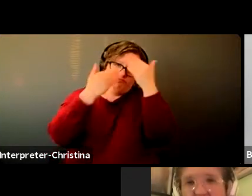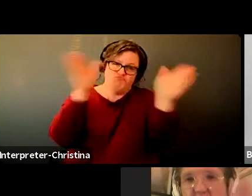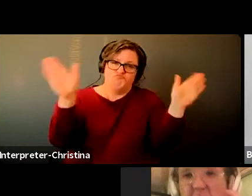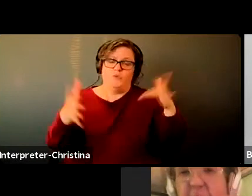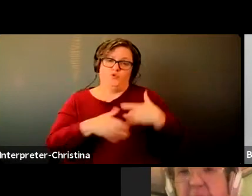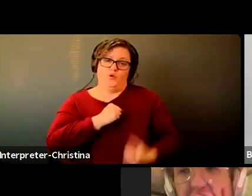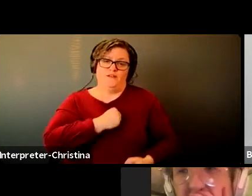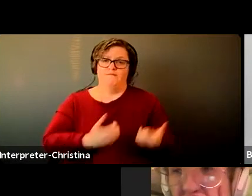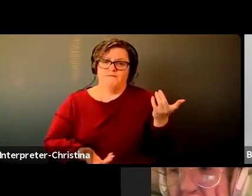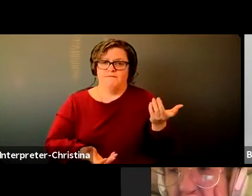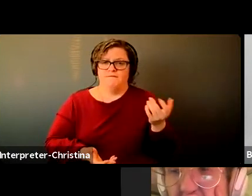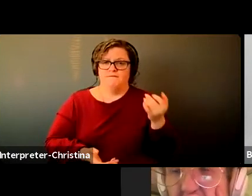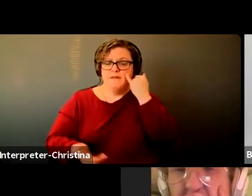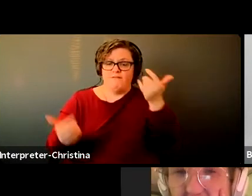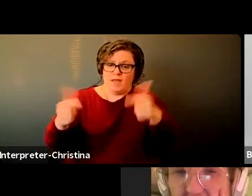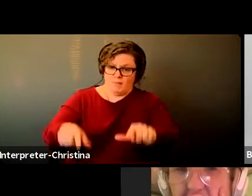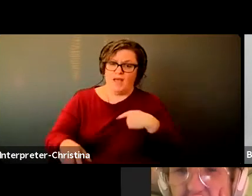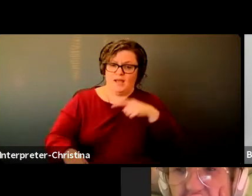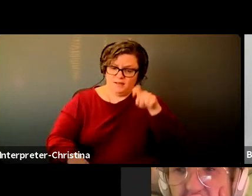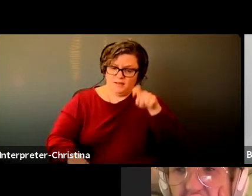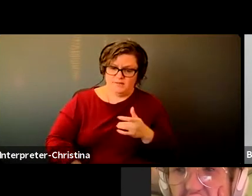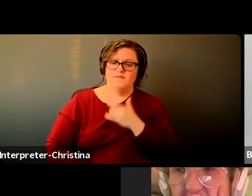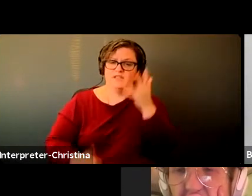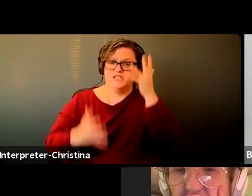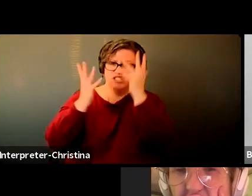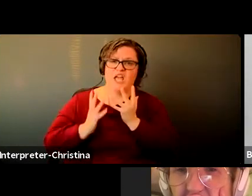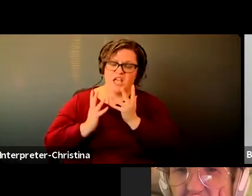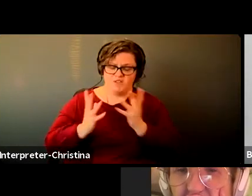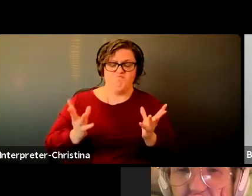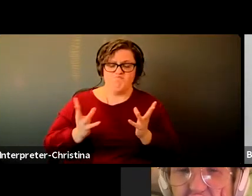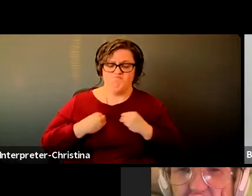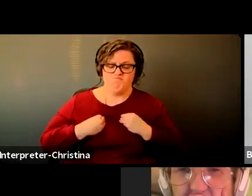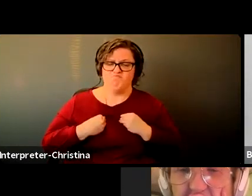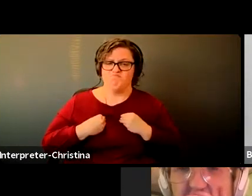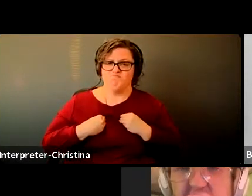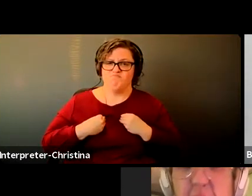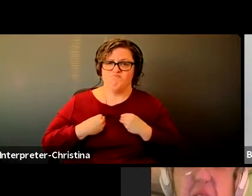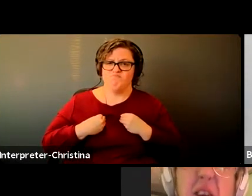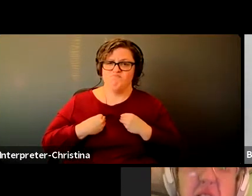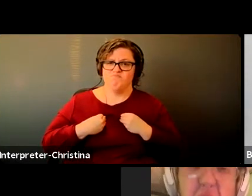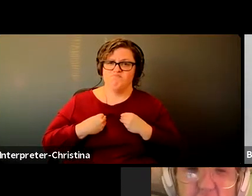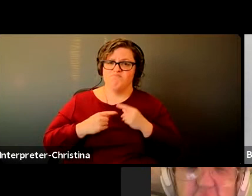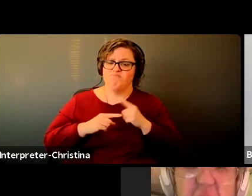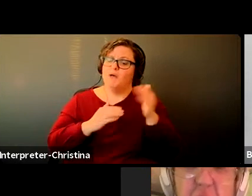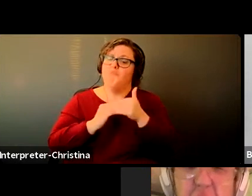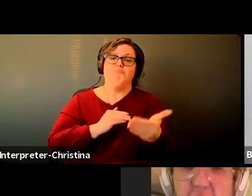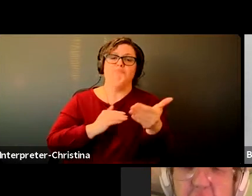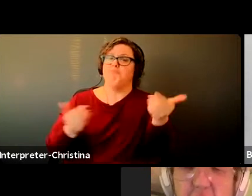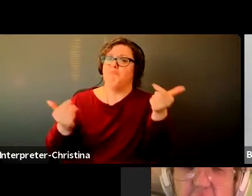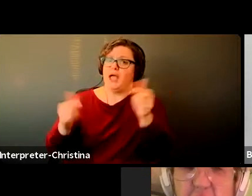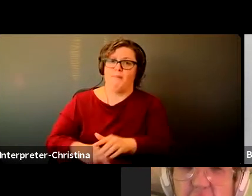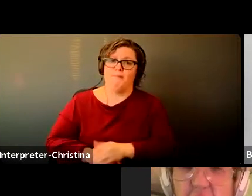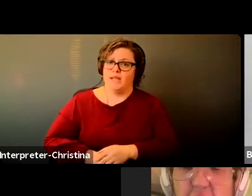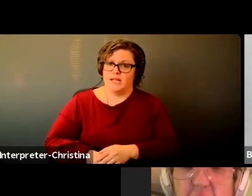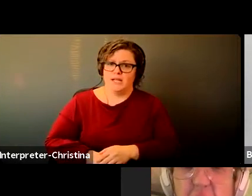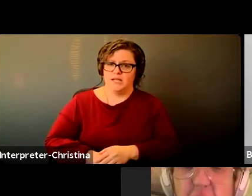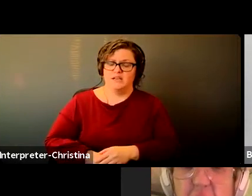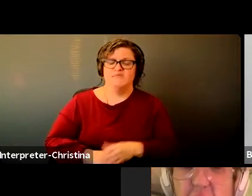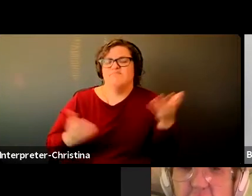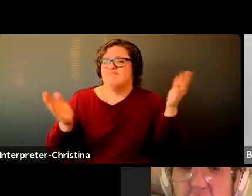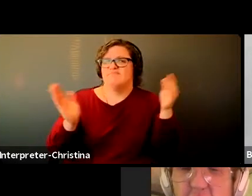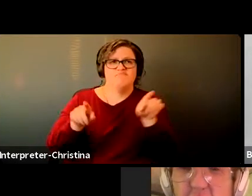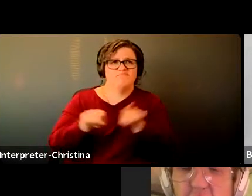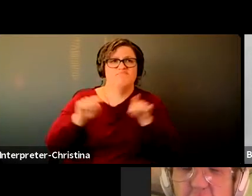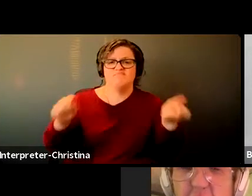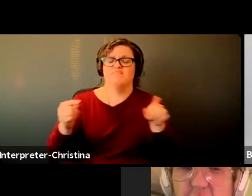to feel sad about those things. But then, you know, and then, but what emerges, right? Like once a leaf dies of a plant,